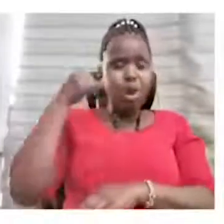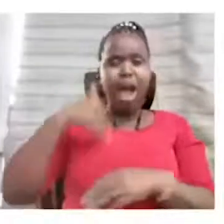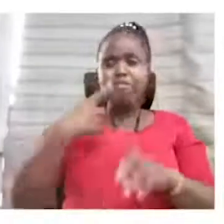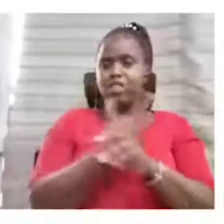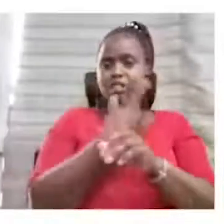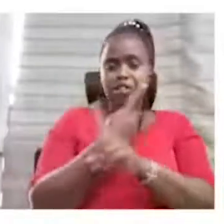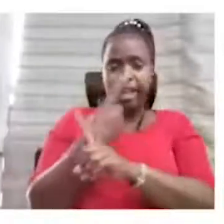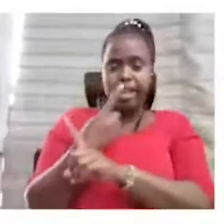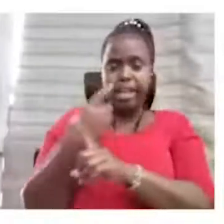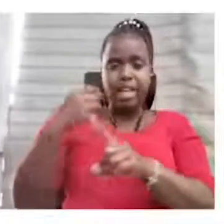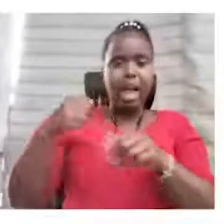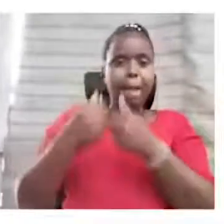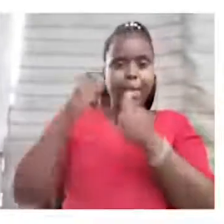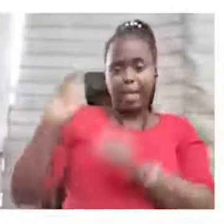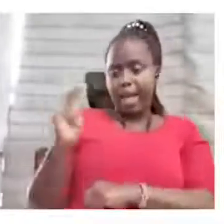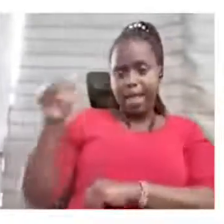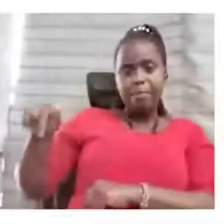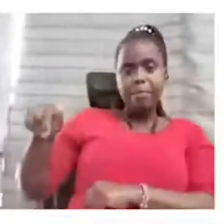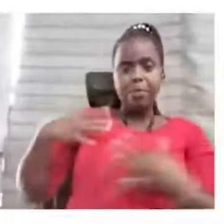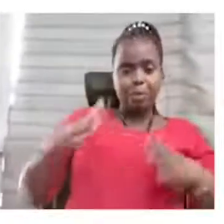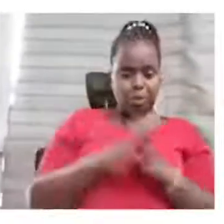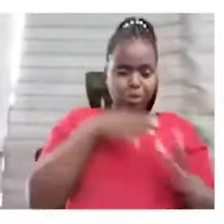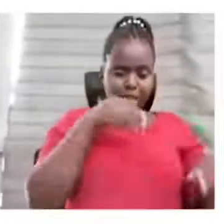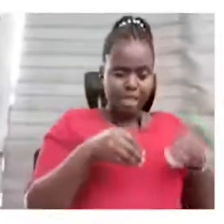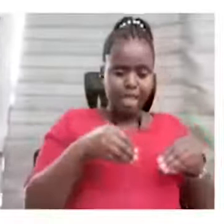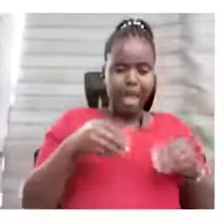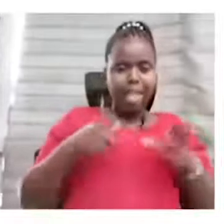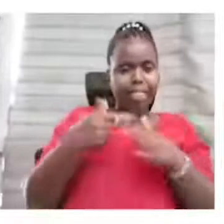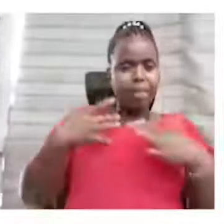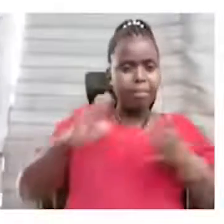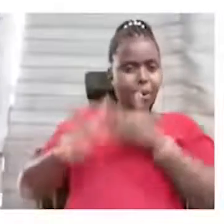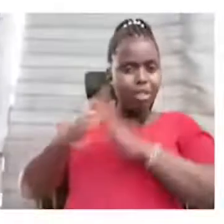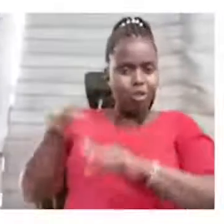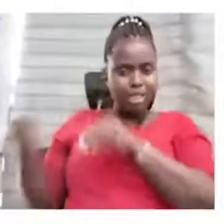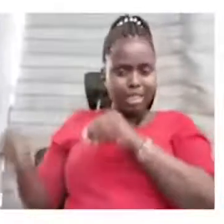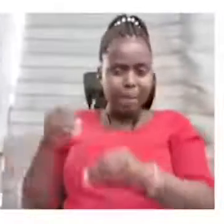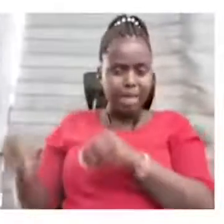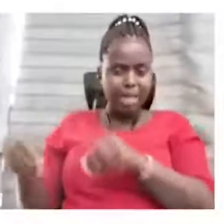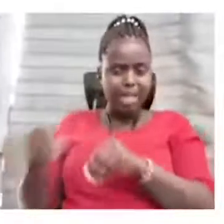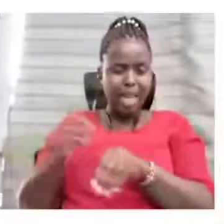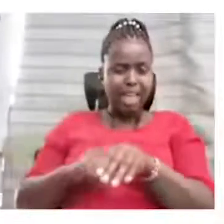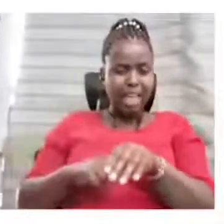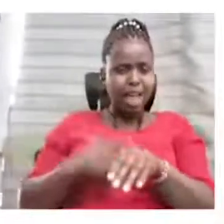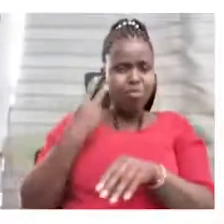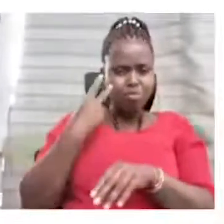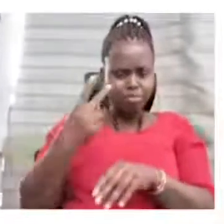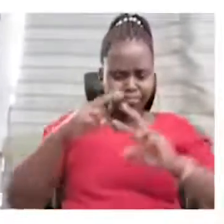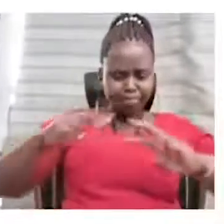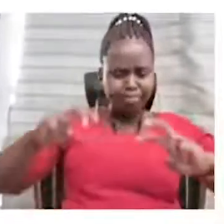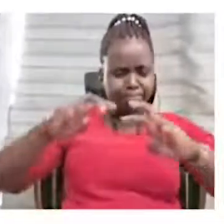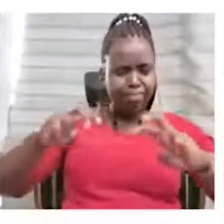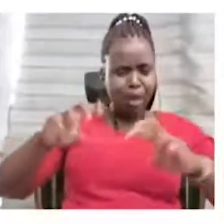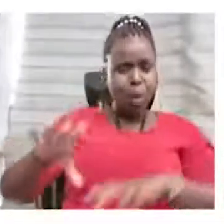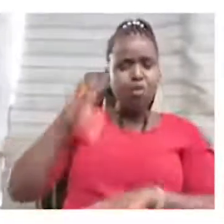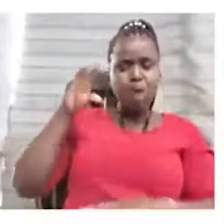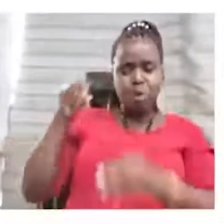with disabilities and people without disabilities. But when we disaggregate by different disability segments, we see